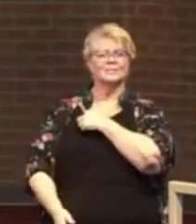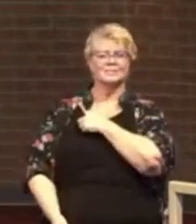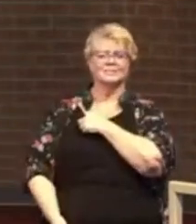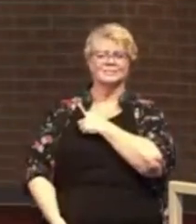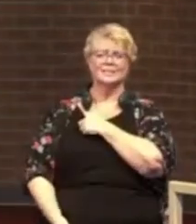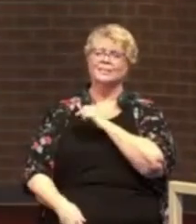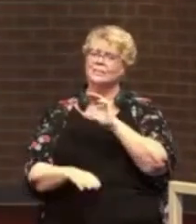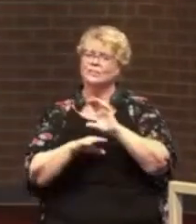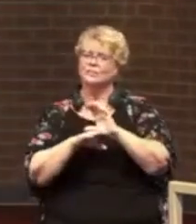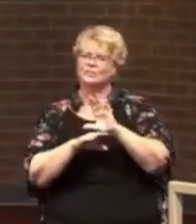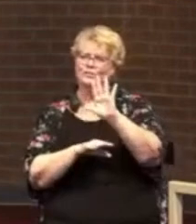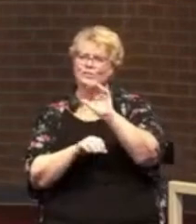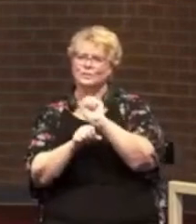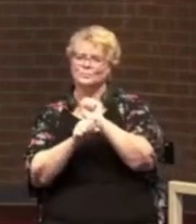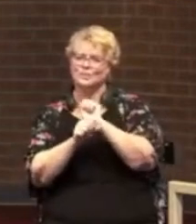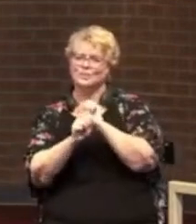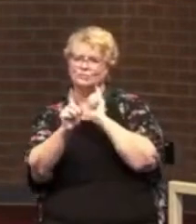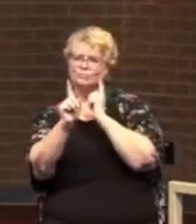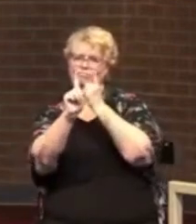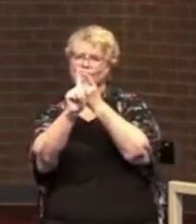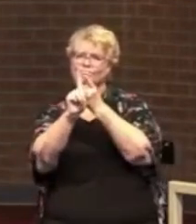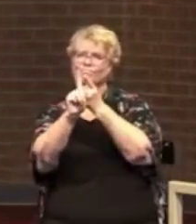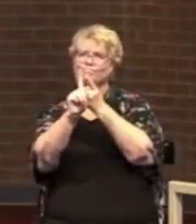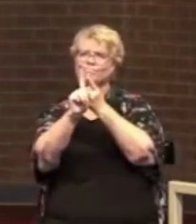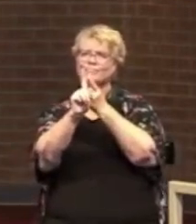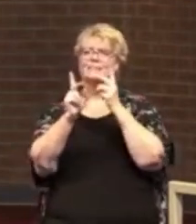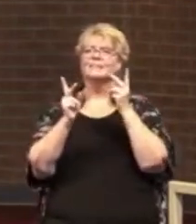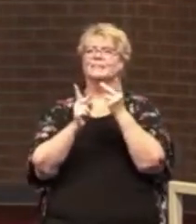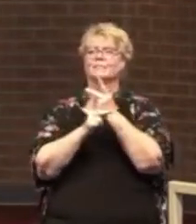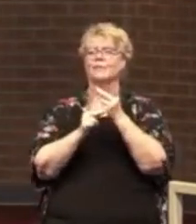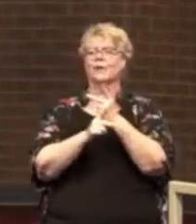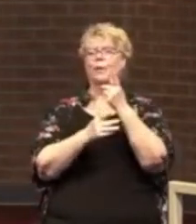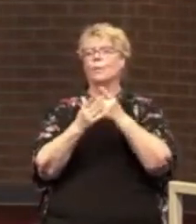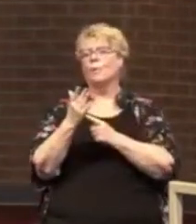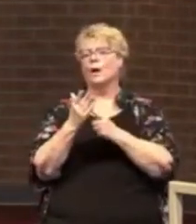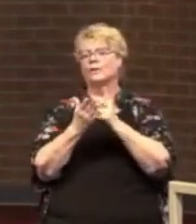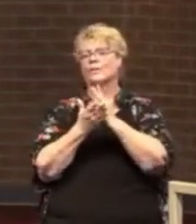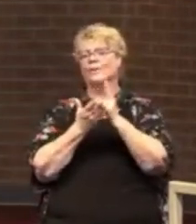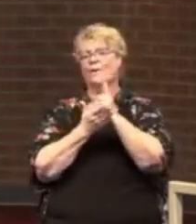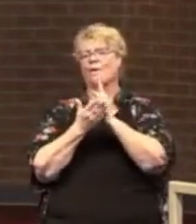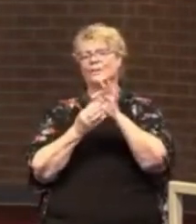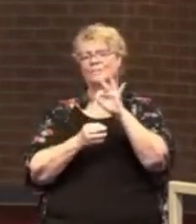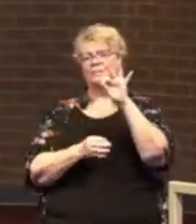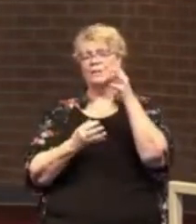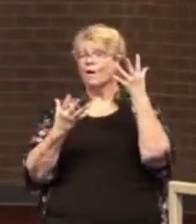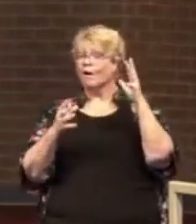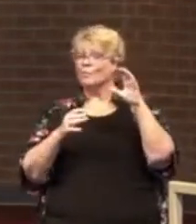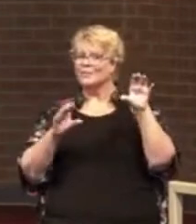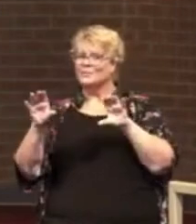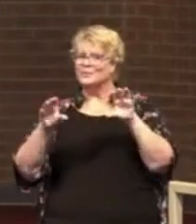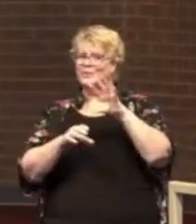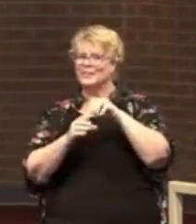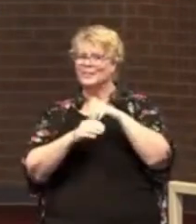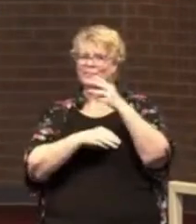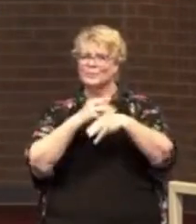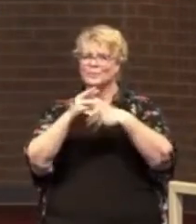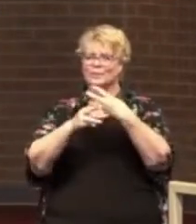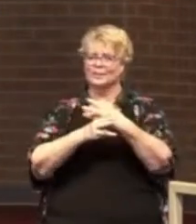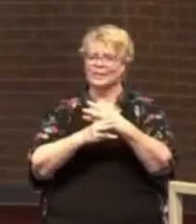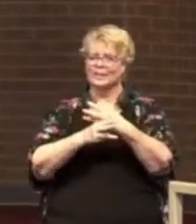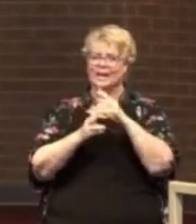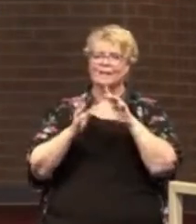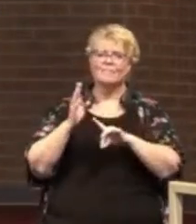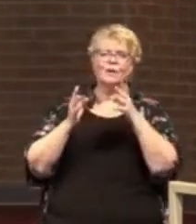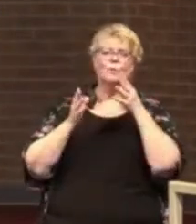The church's mission is to figure out what the Holy Spirit is already doing in the world and then to find ways